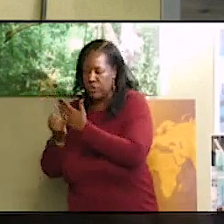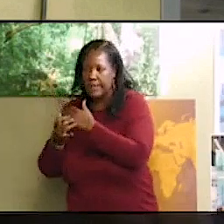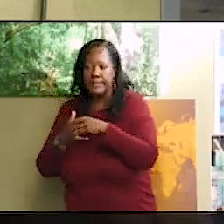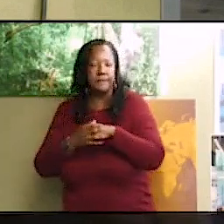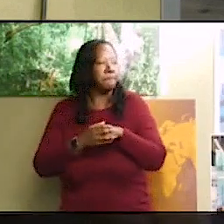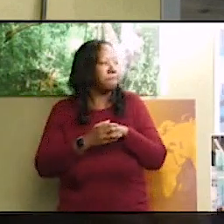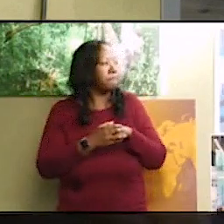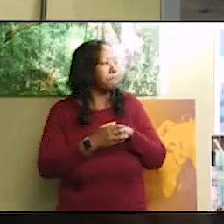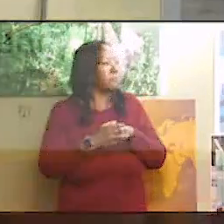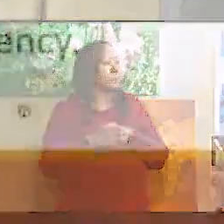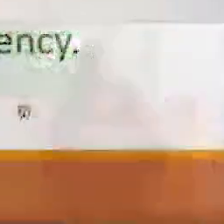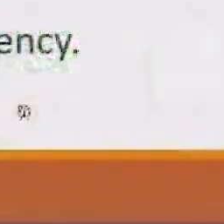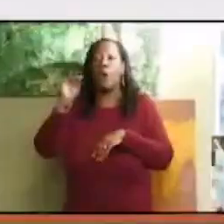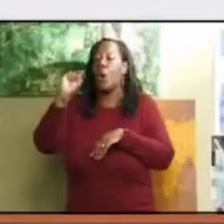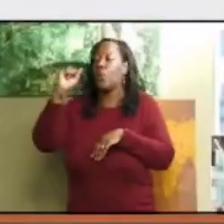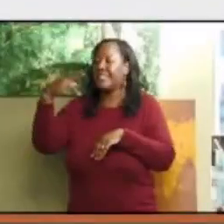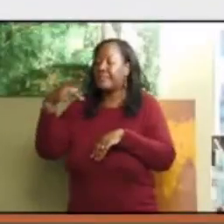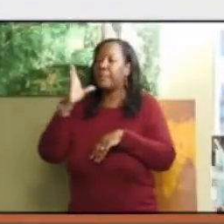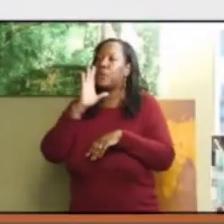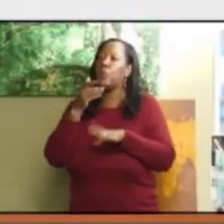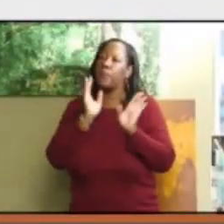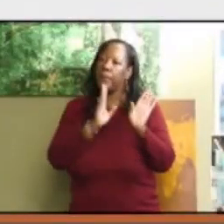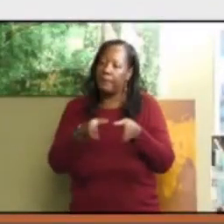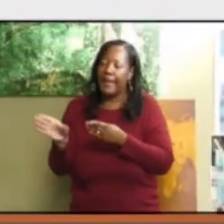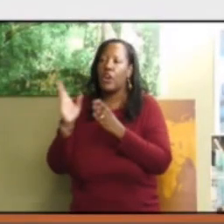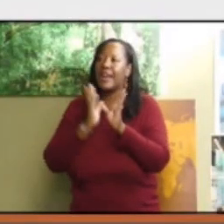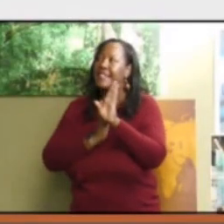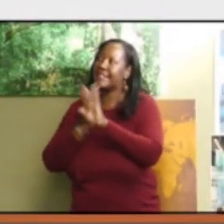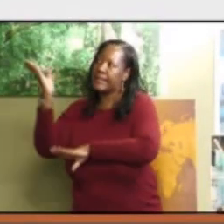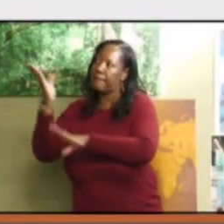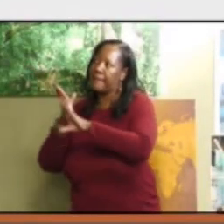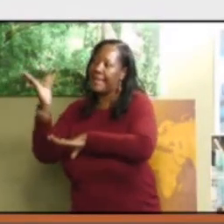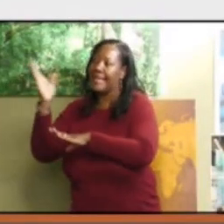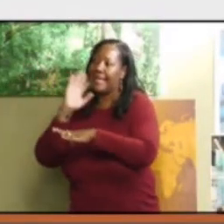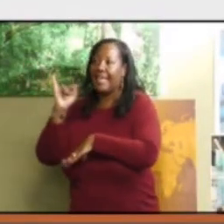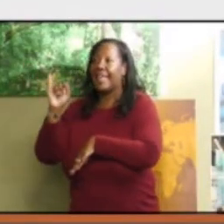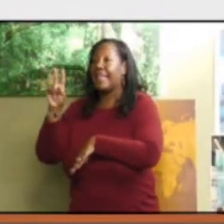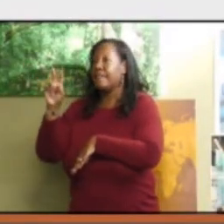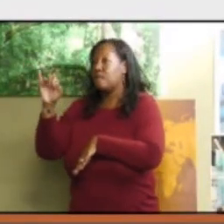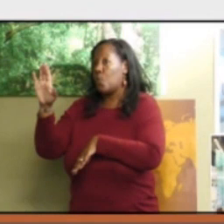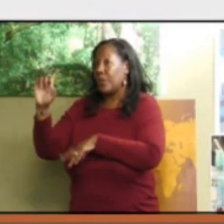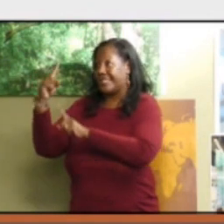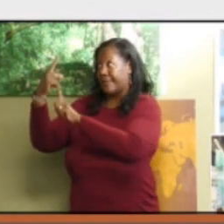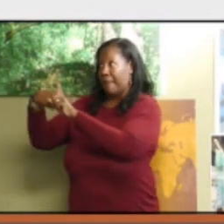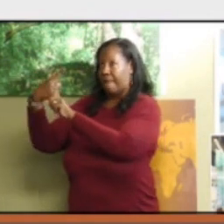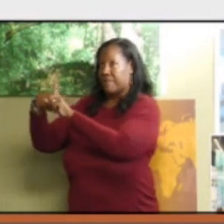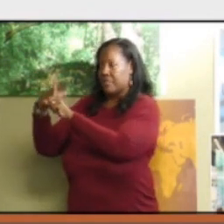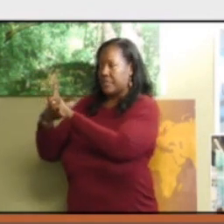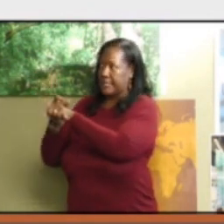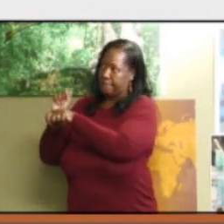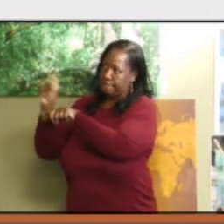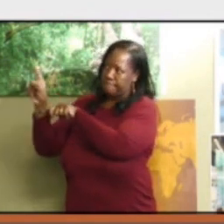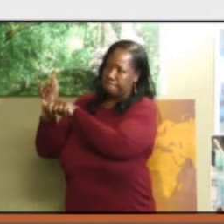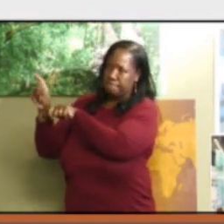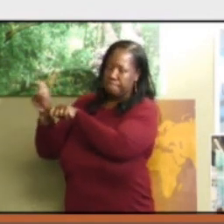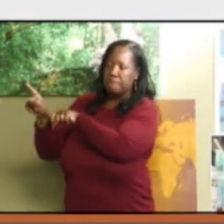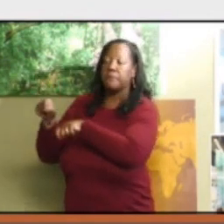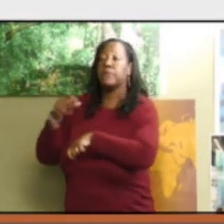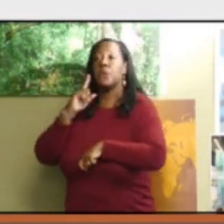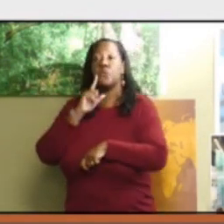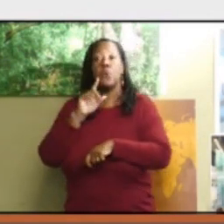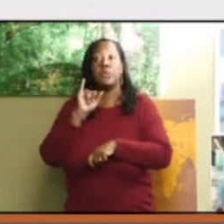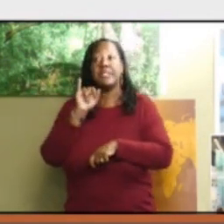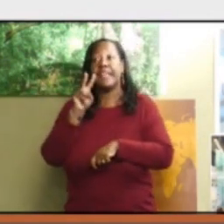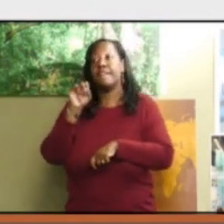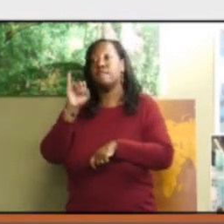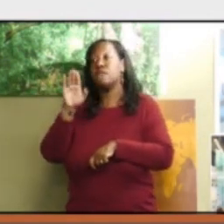OSP prepares and submits invoices to the agency on a monthly basis. Those invoices